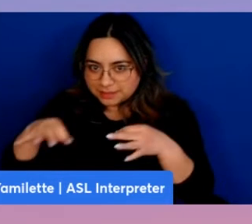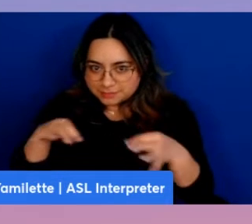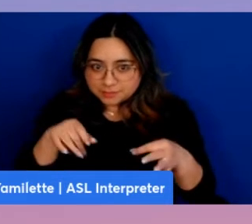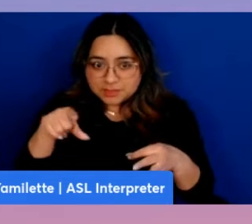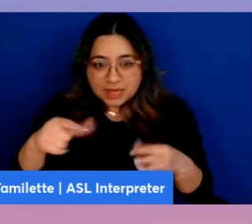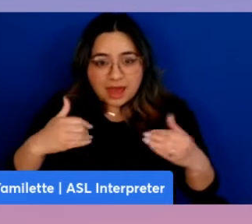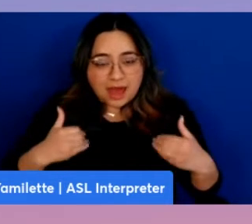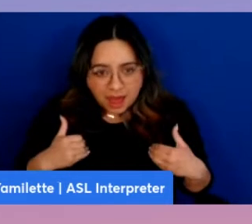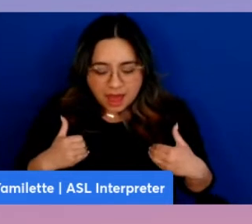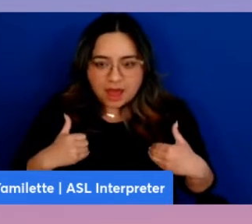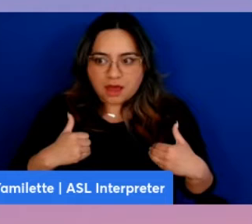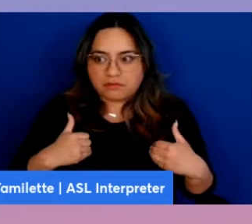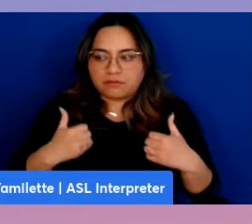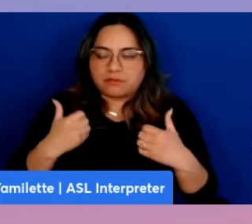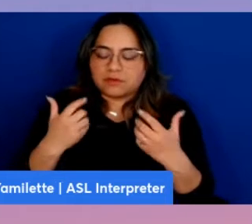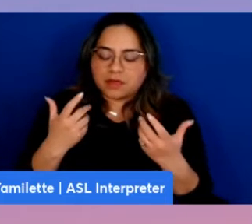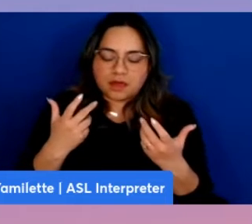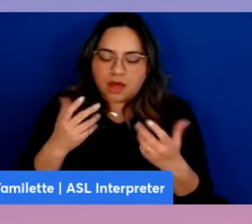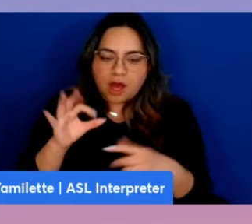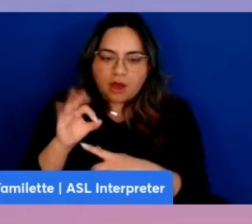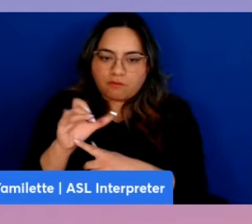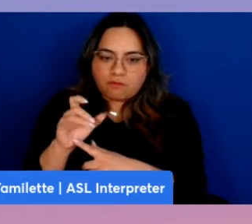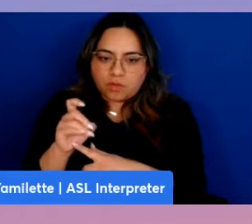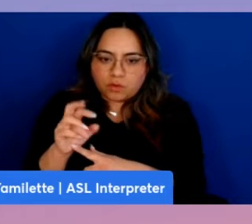for everything that is post-configuration